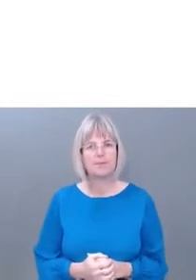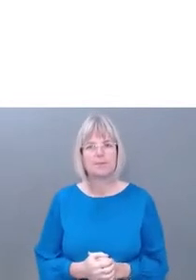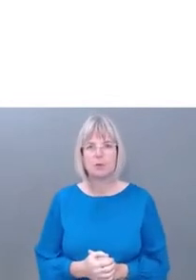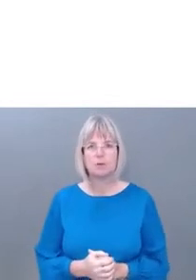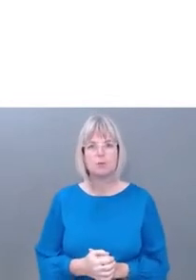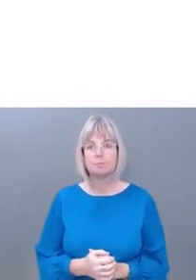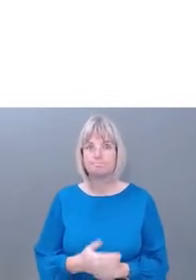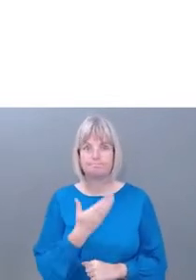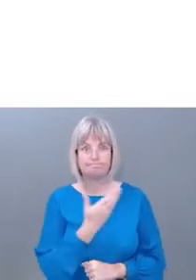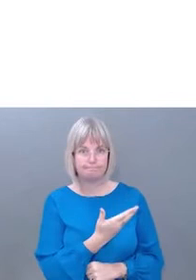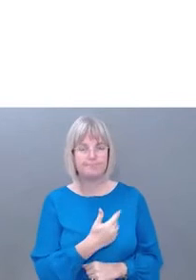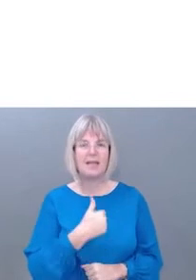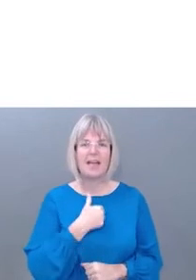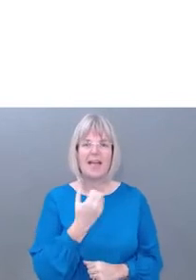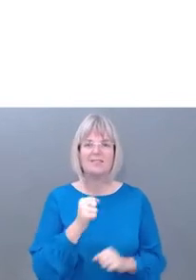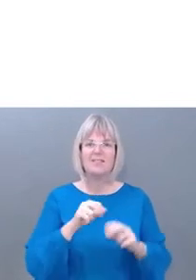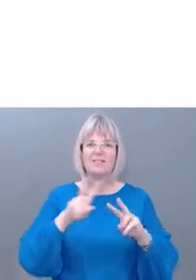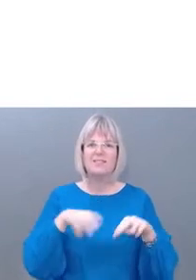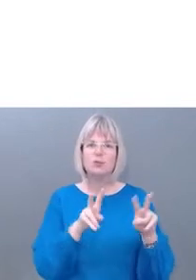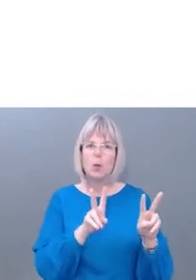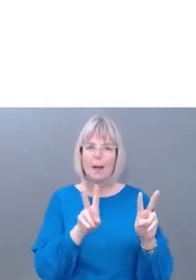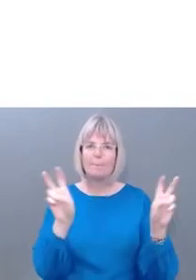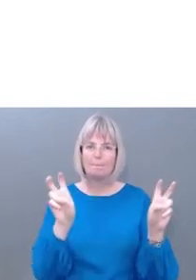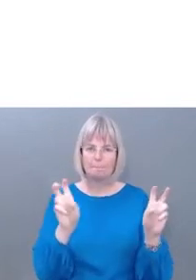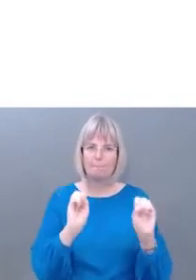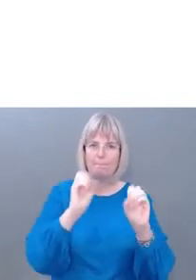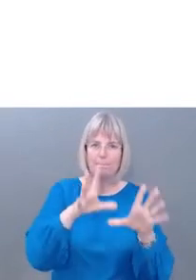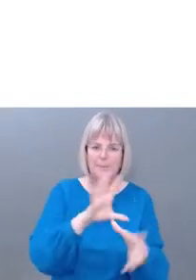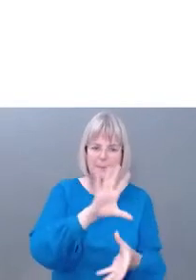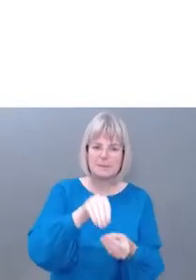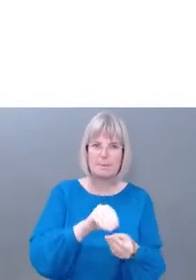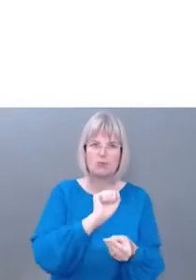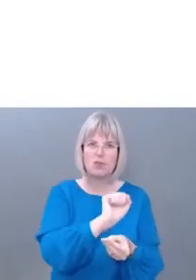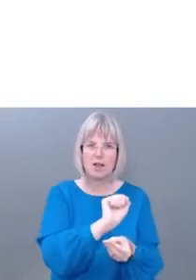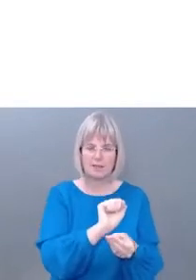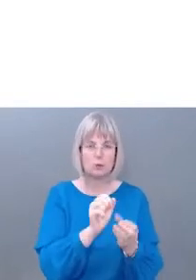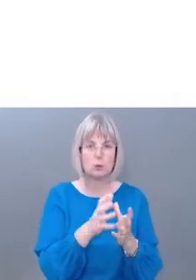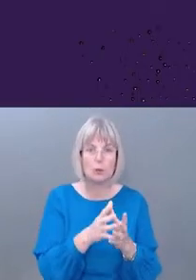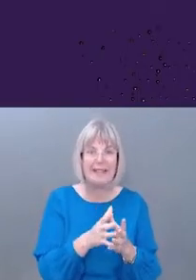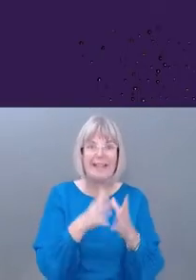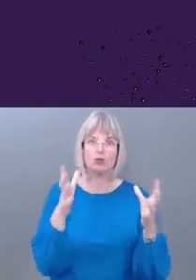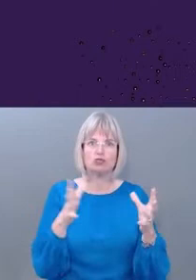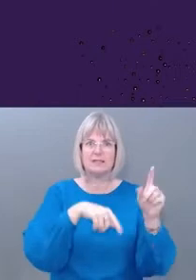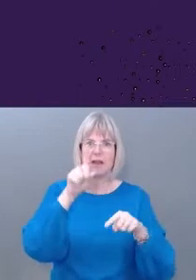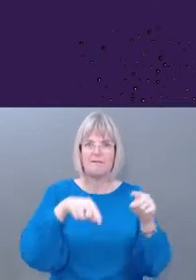video clip to kind of summarize this particular theme about uniting and increased diversity. So if you want to play the video, Matt.